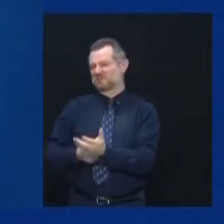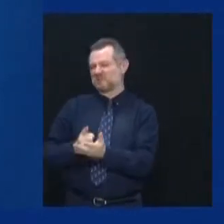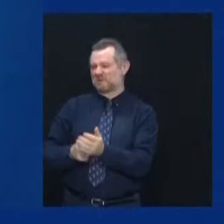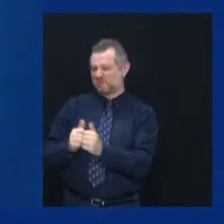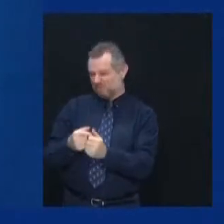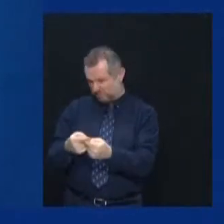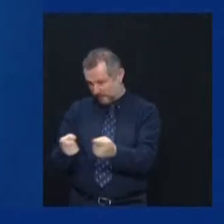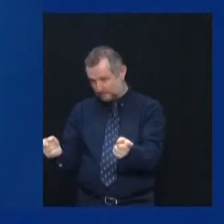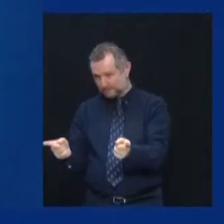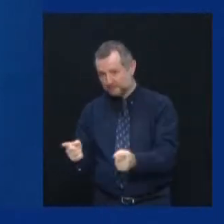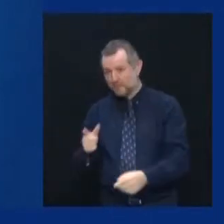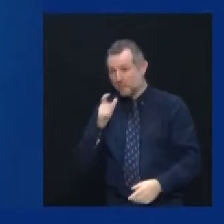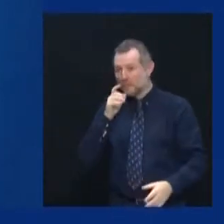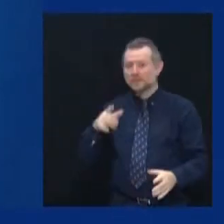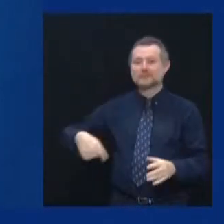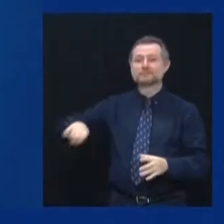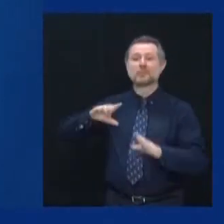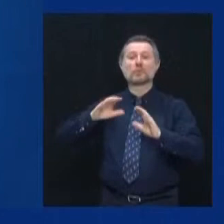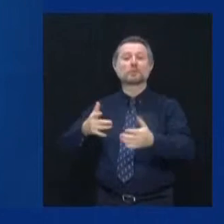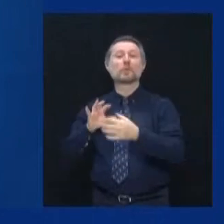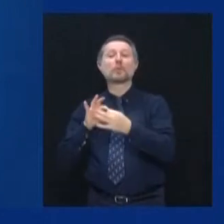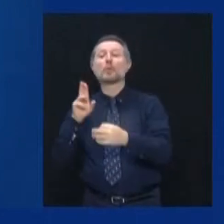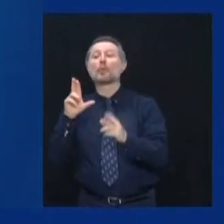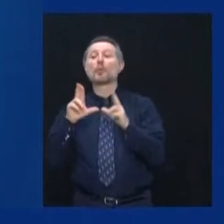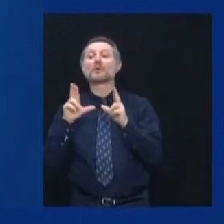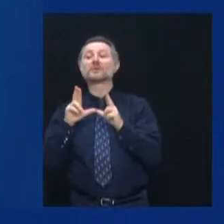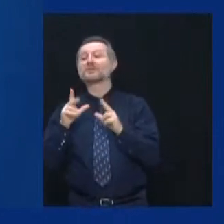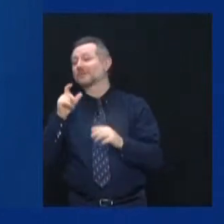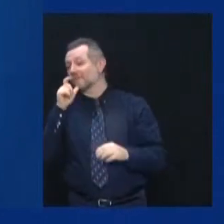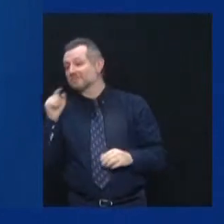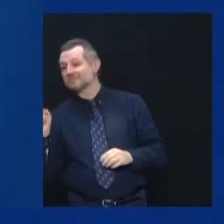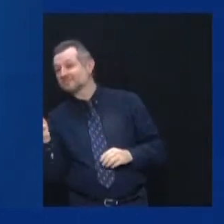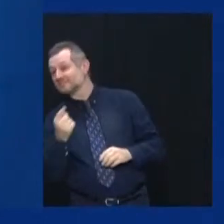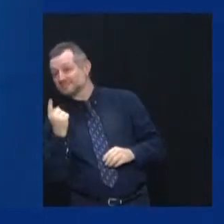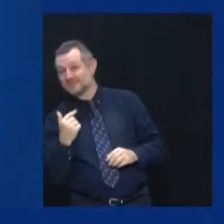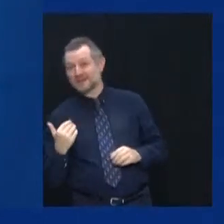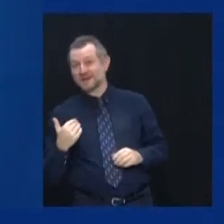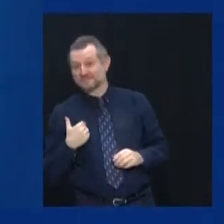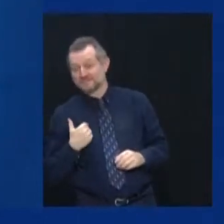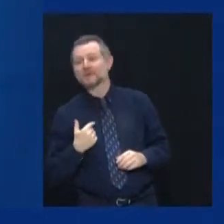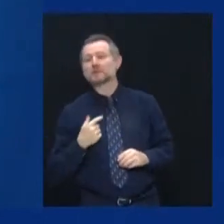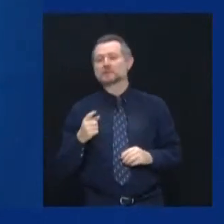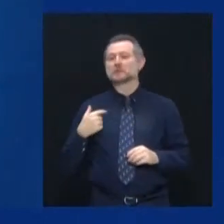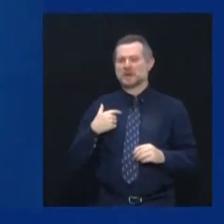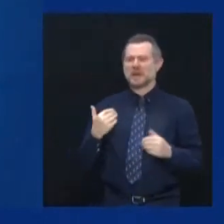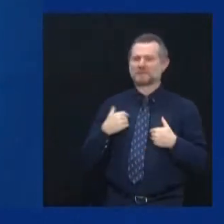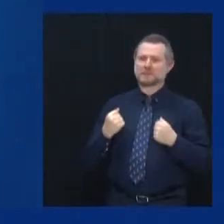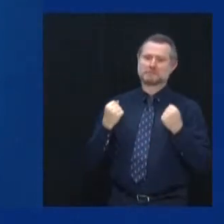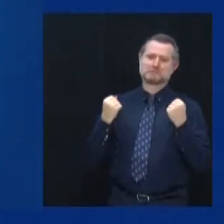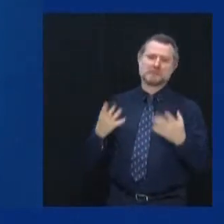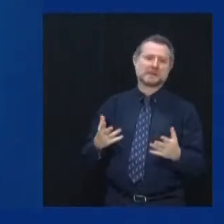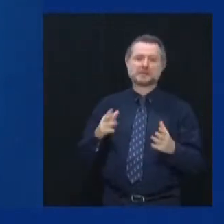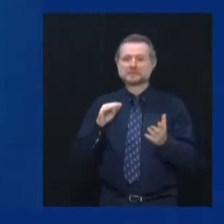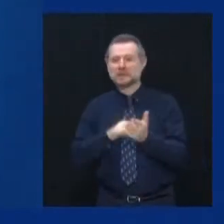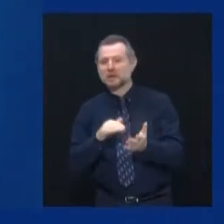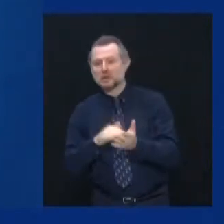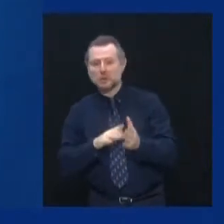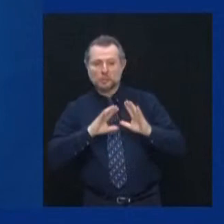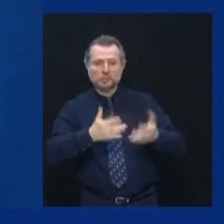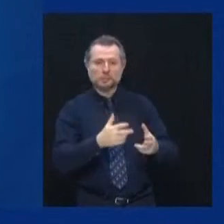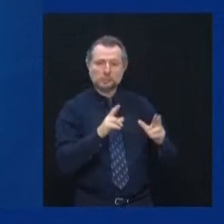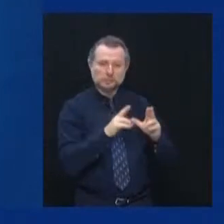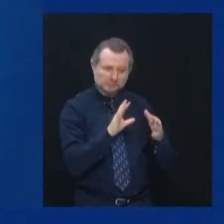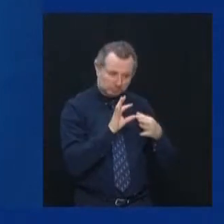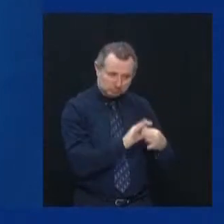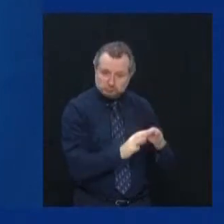provider network that you work with, which many large unions do, then let